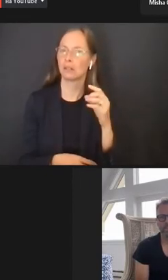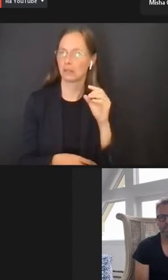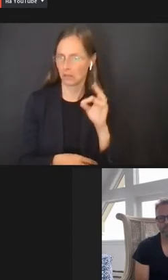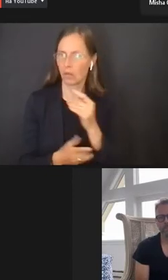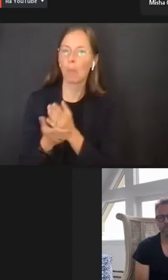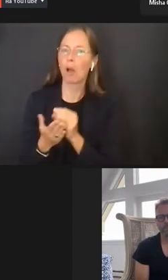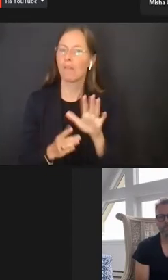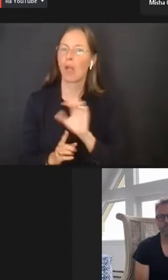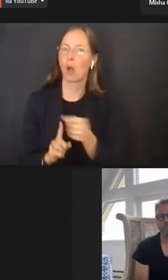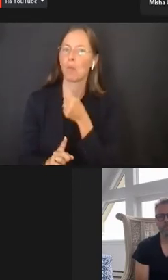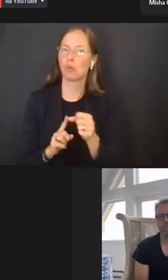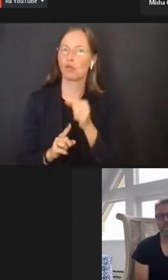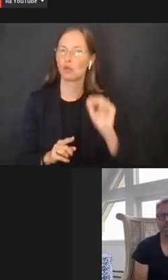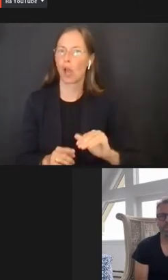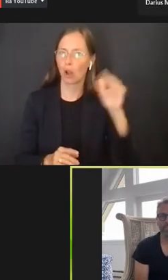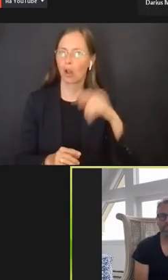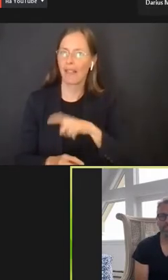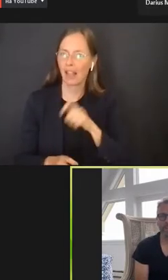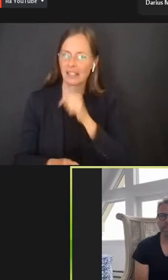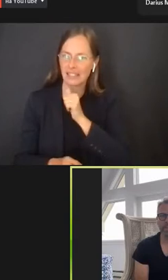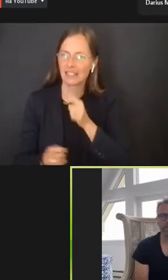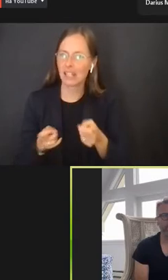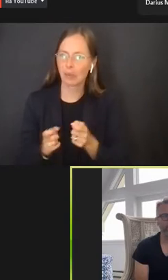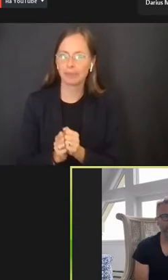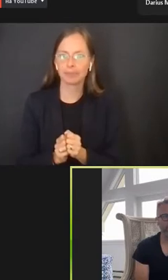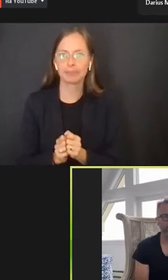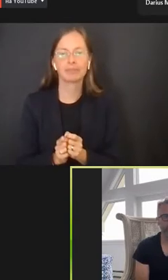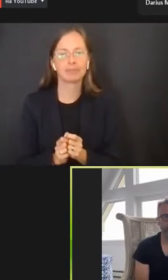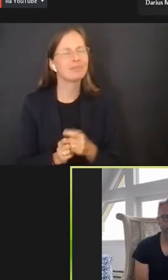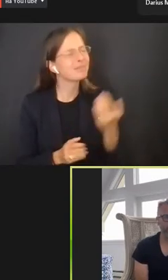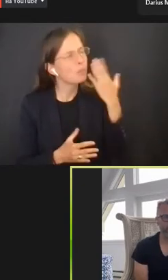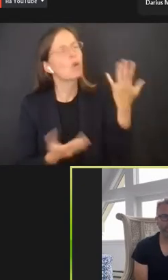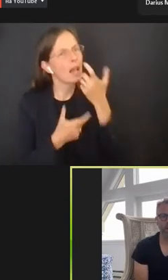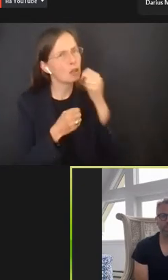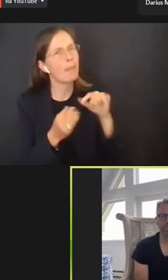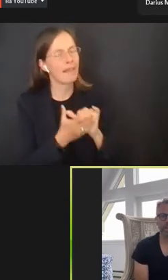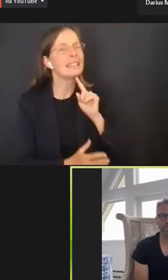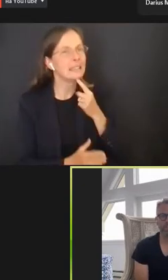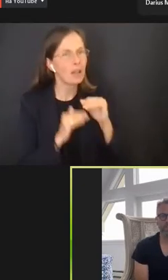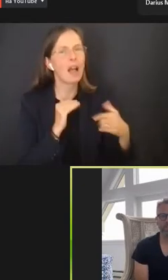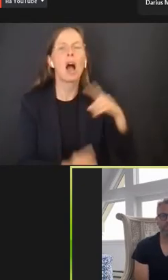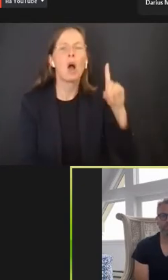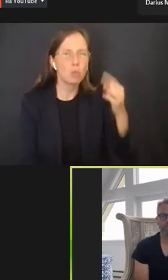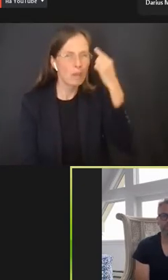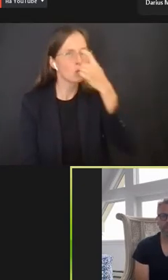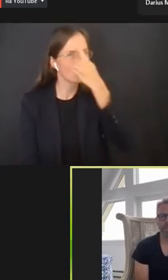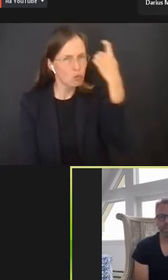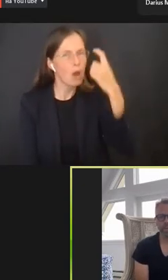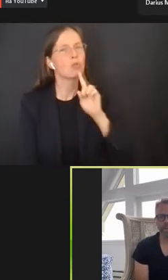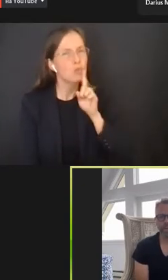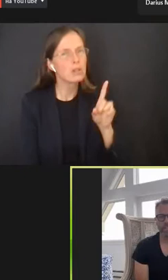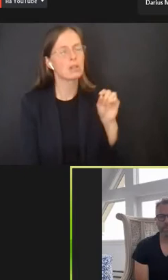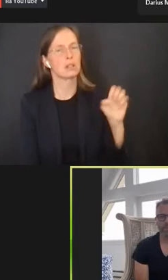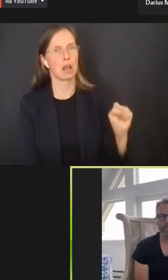childhood that they dealt with. You know what's interesting about that on a serious level? I do think trauma defines us. You